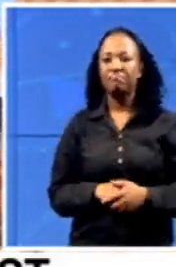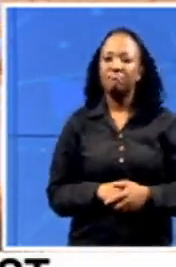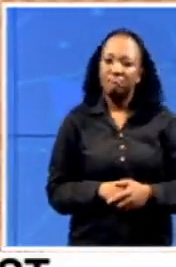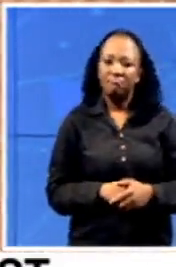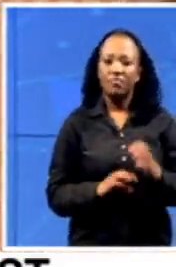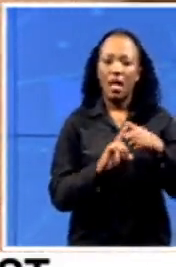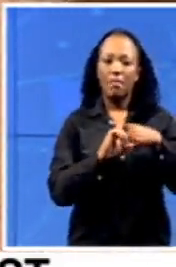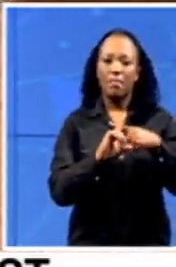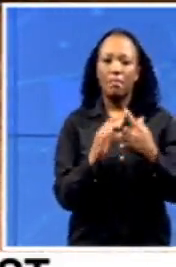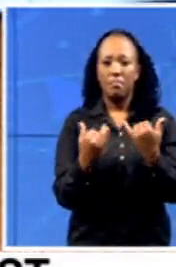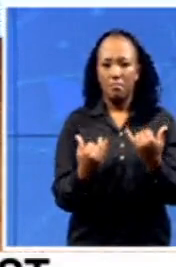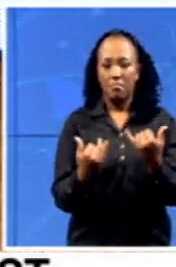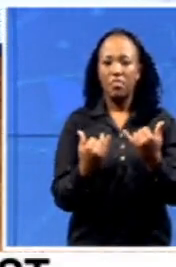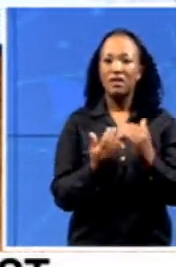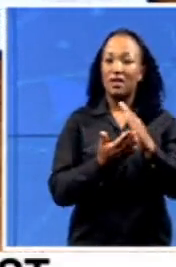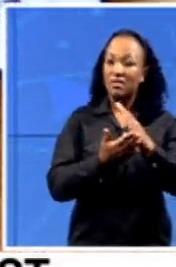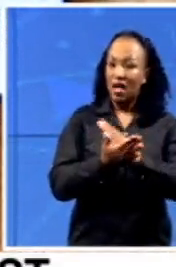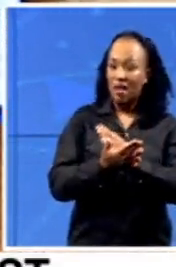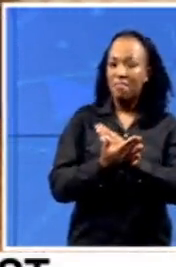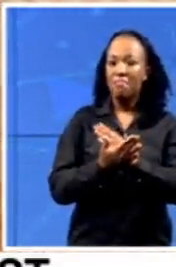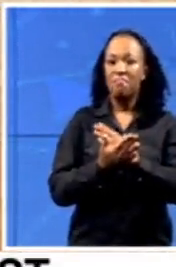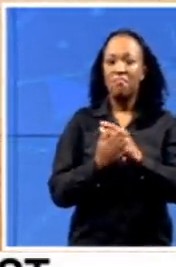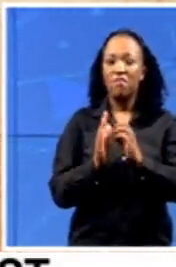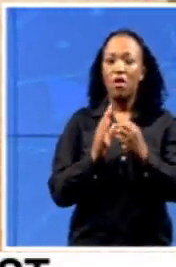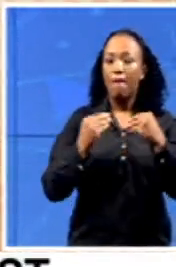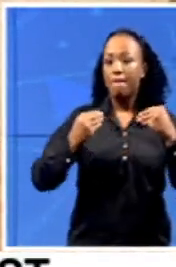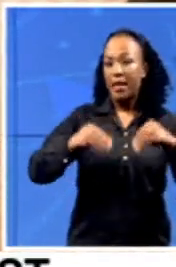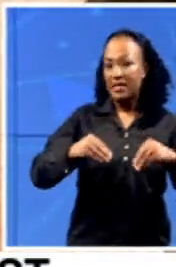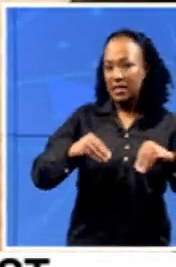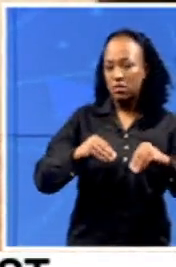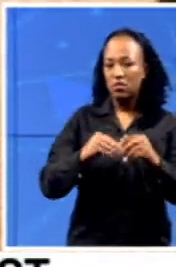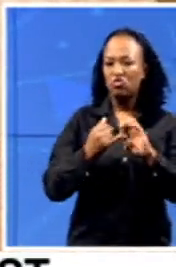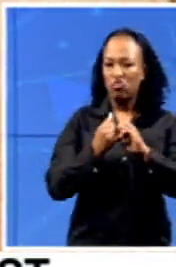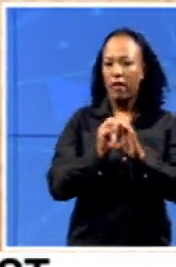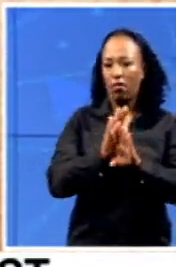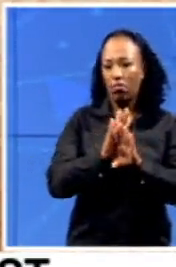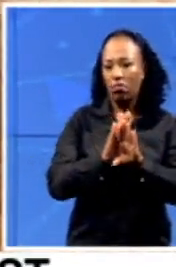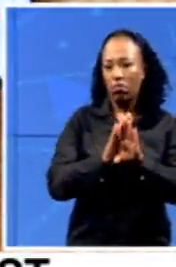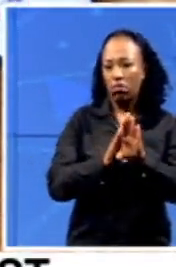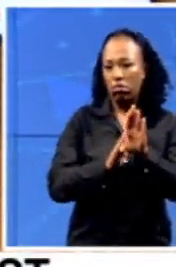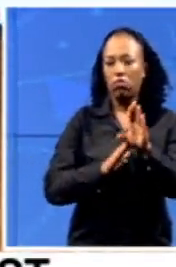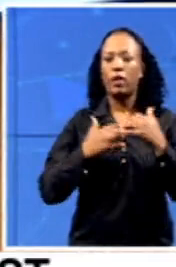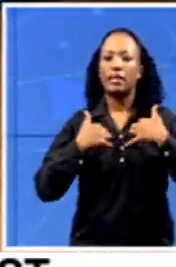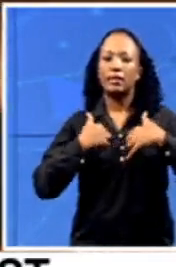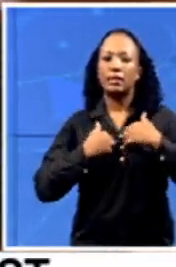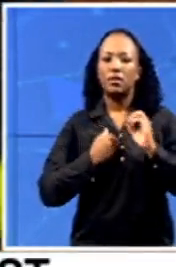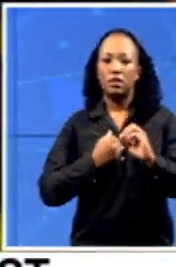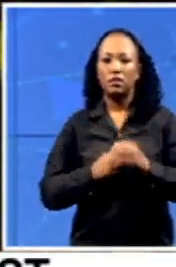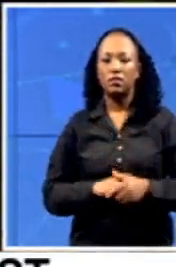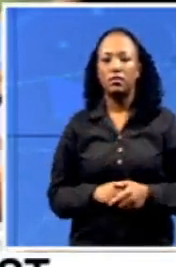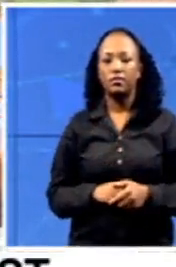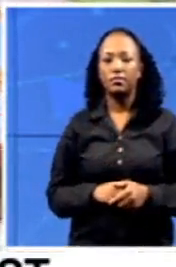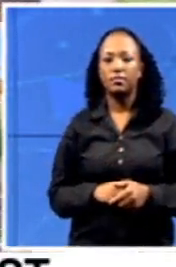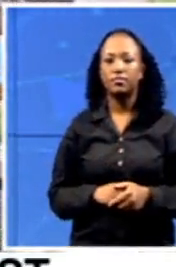some positivity in the market. We are seeing that some of the markets are slowly recovering, which is very, very exciting. And now that you are